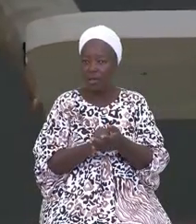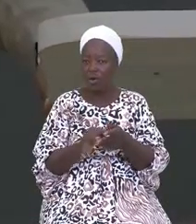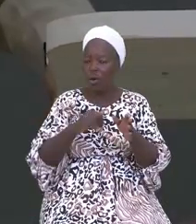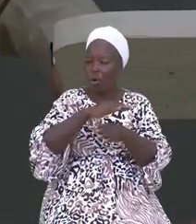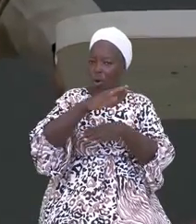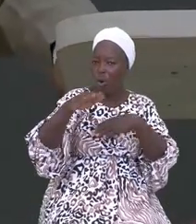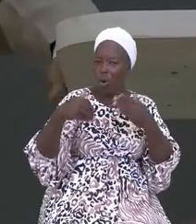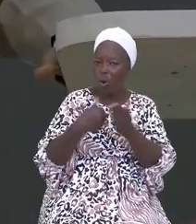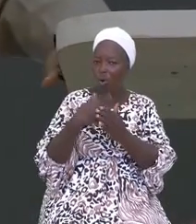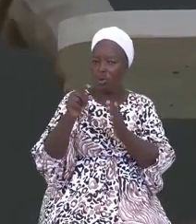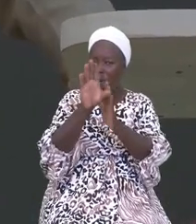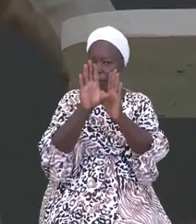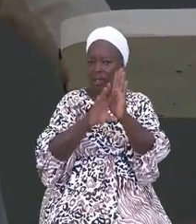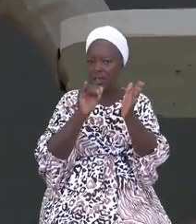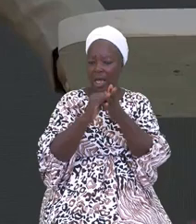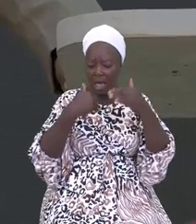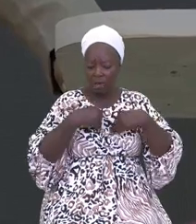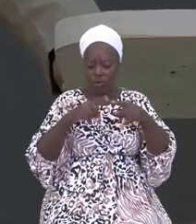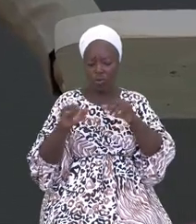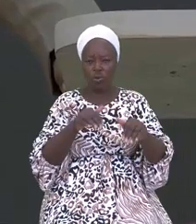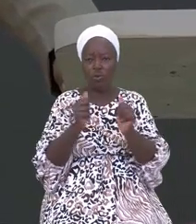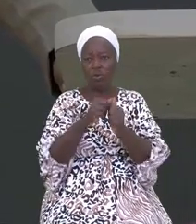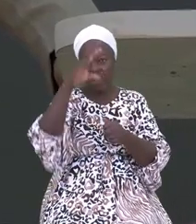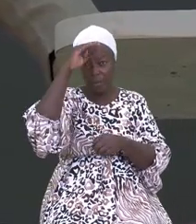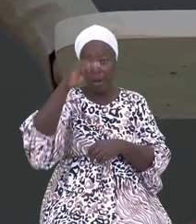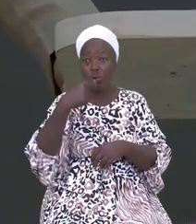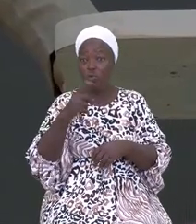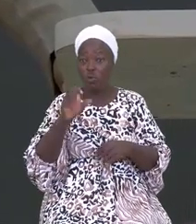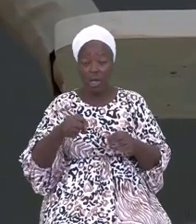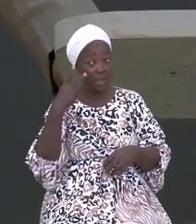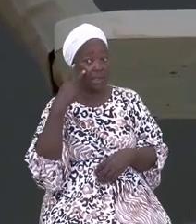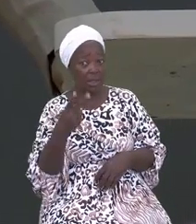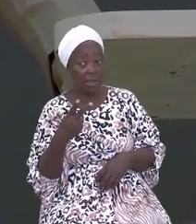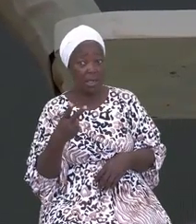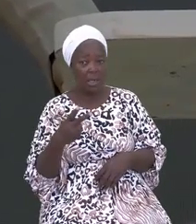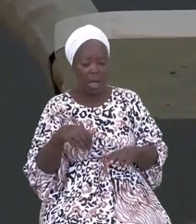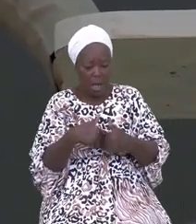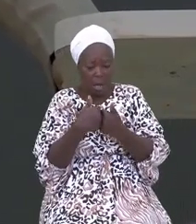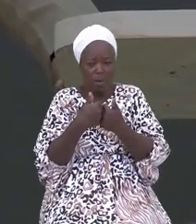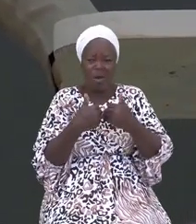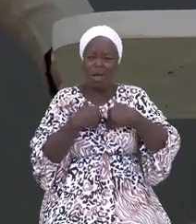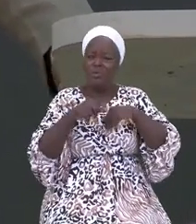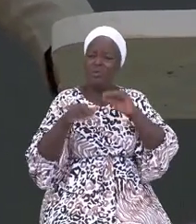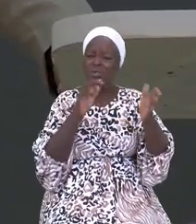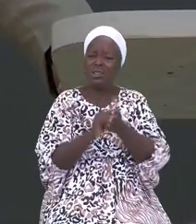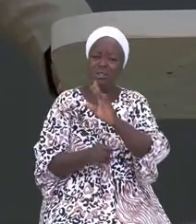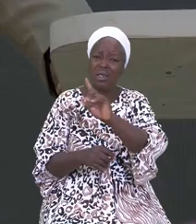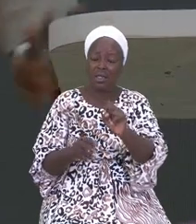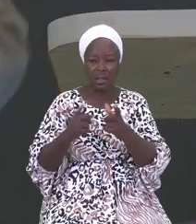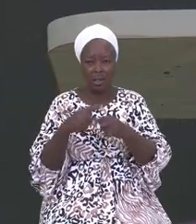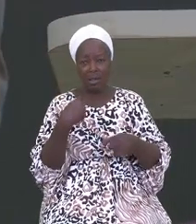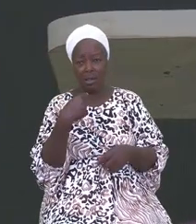the commandments that relate to man, whom you can see, how have you done that? And he